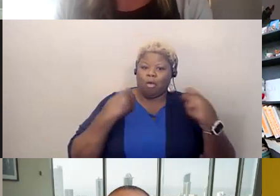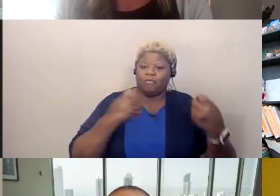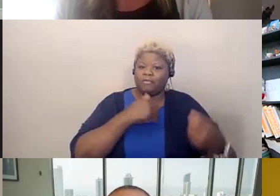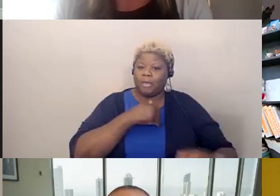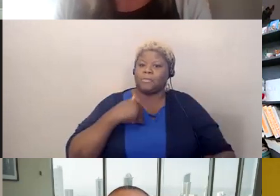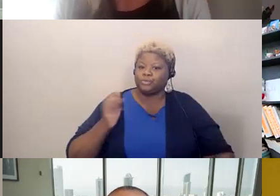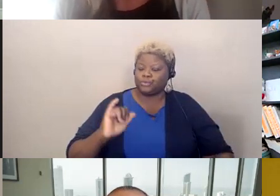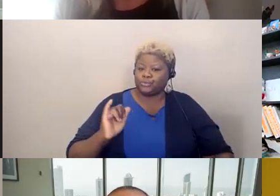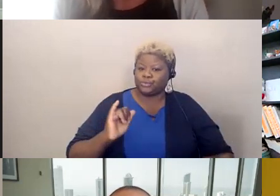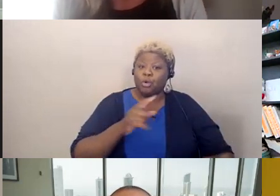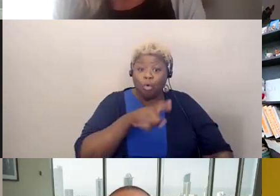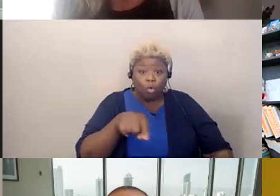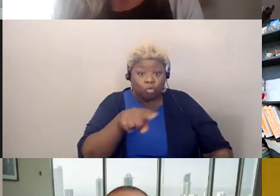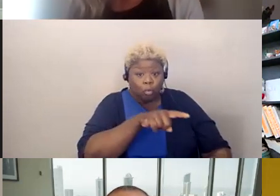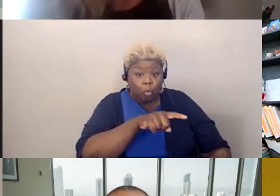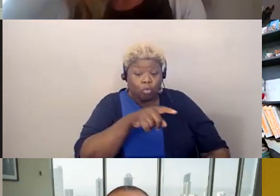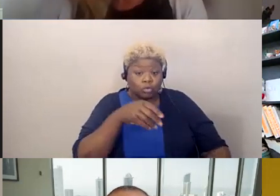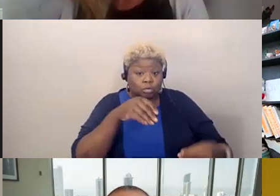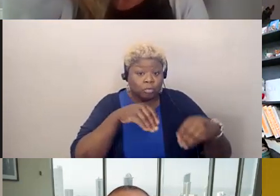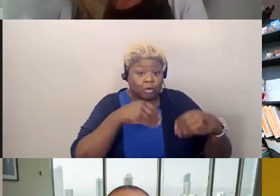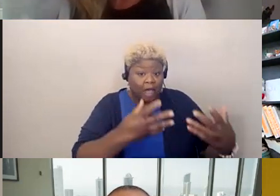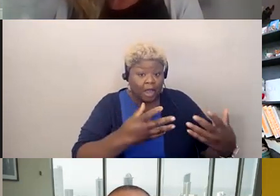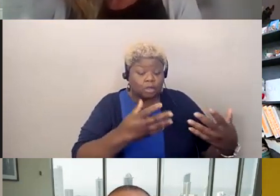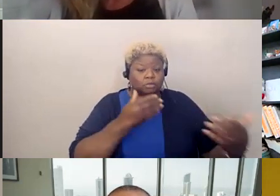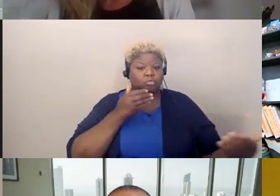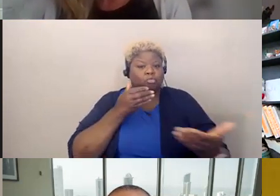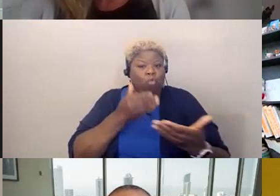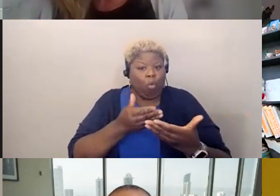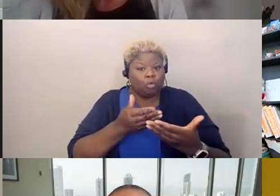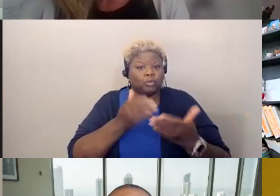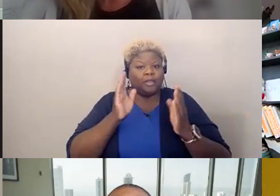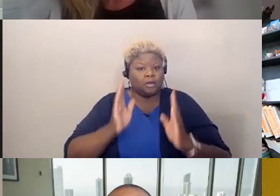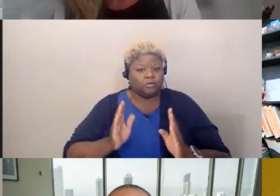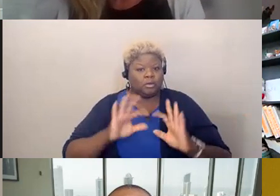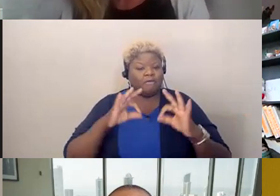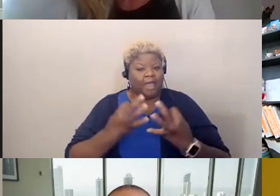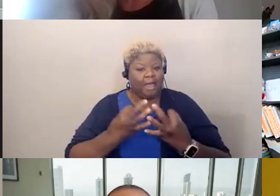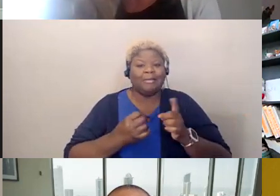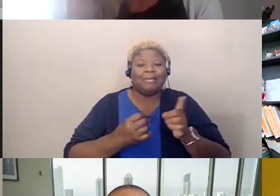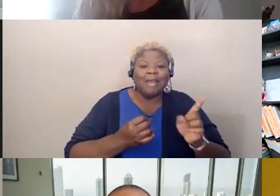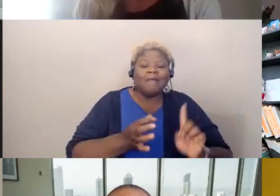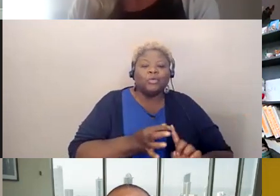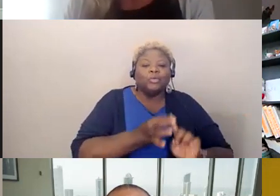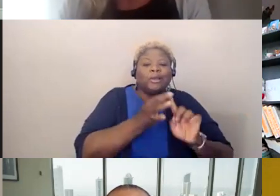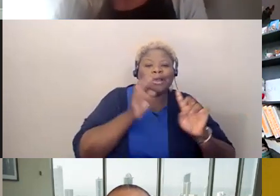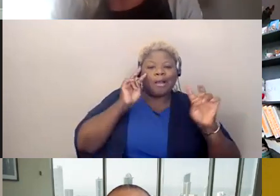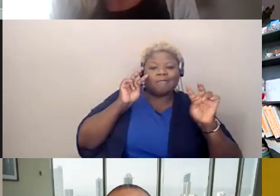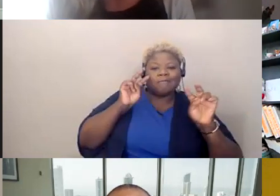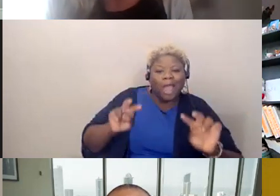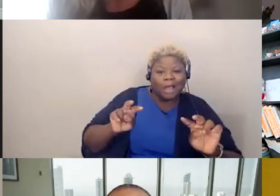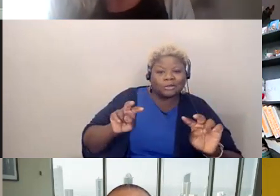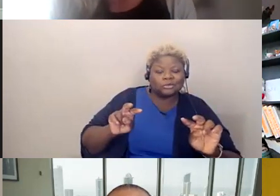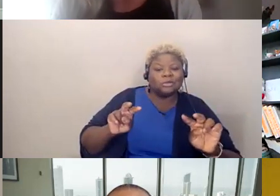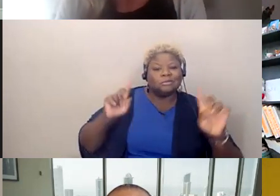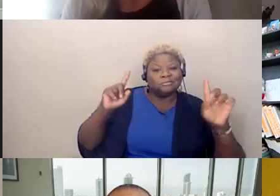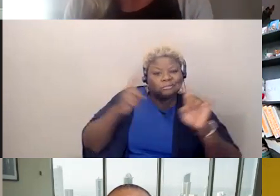members. These providers work closely with individuals and families on a daily basis. They have a unique vantage point into the difficulties that